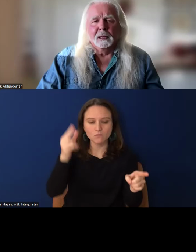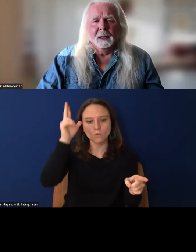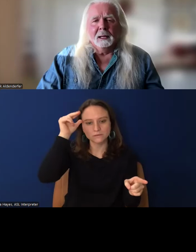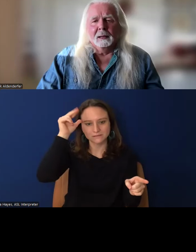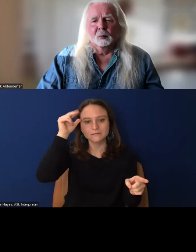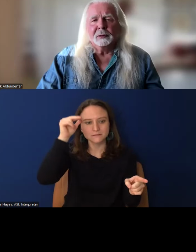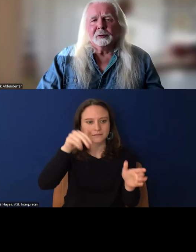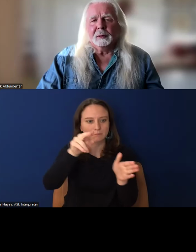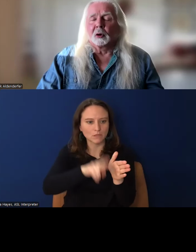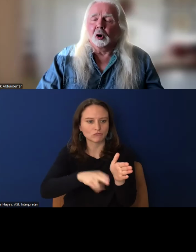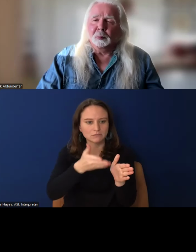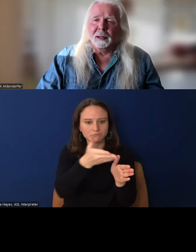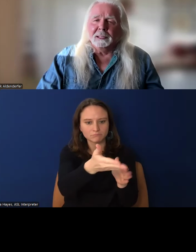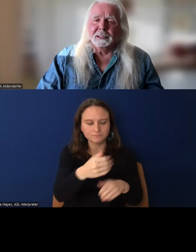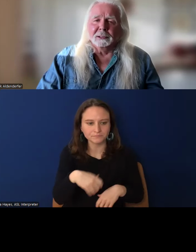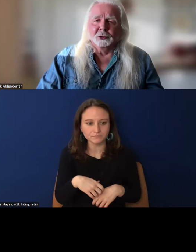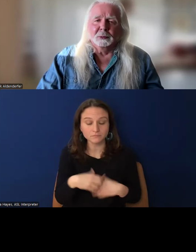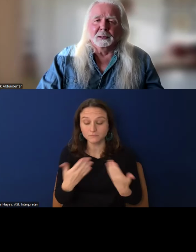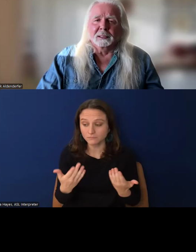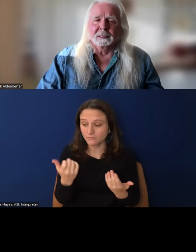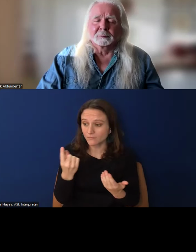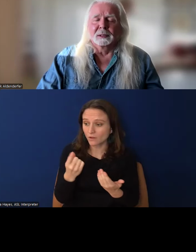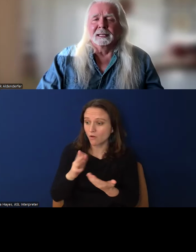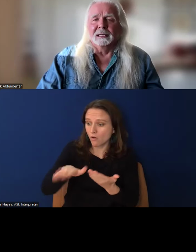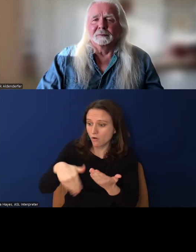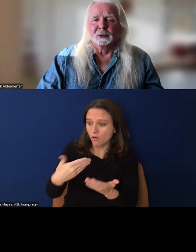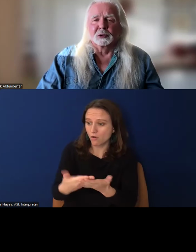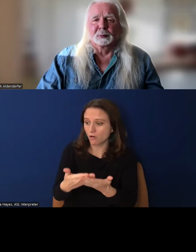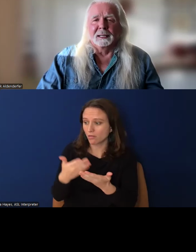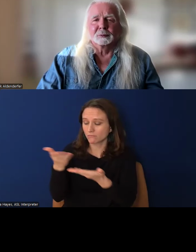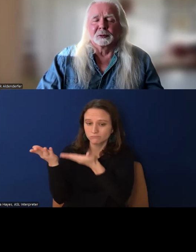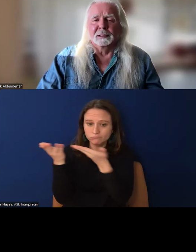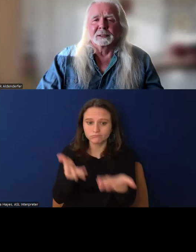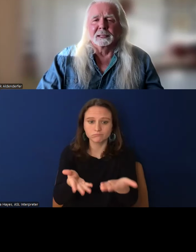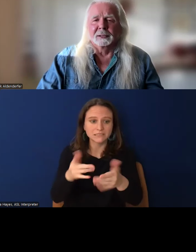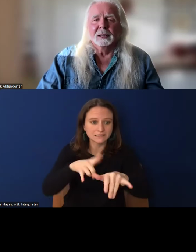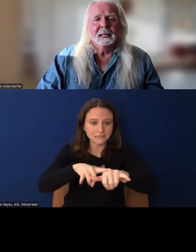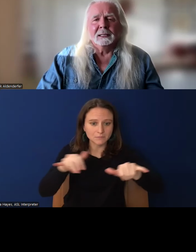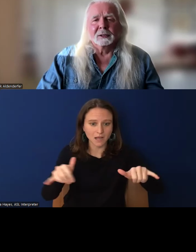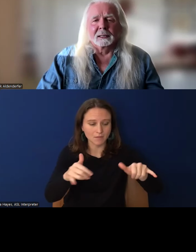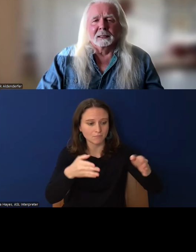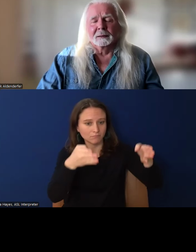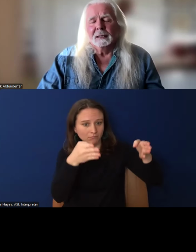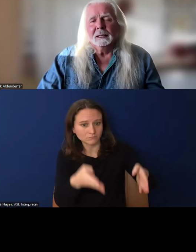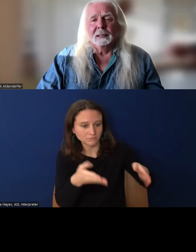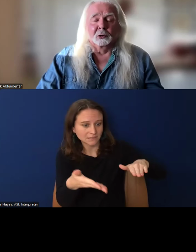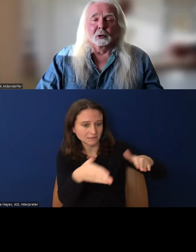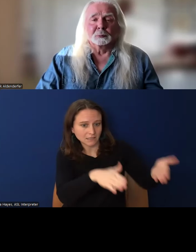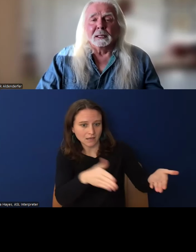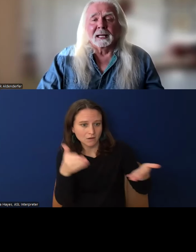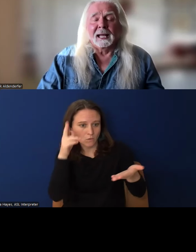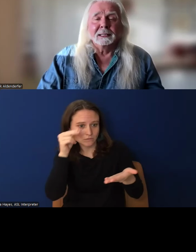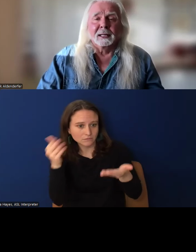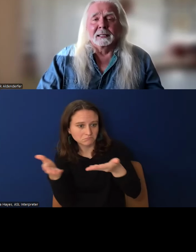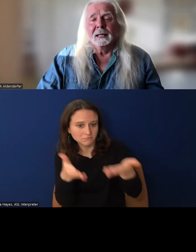here. Whether they were all placed in the tomb context when the individual was placed within his container is not clear. It could also